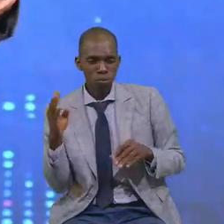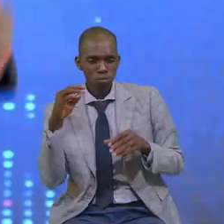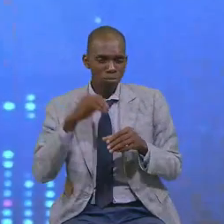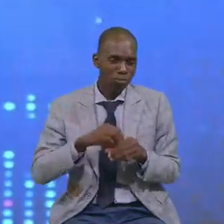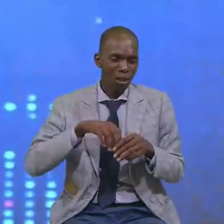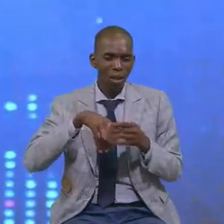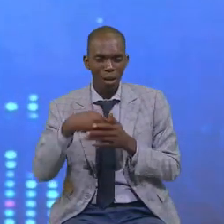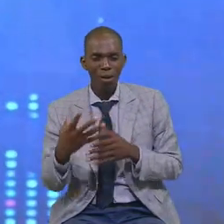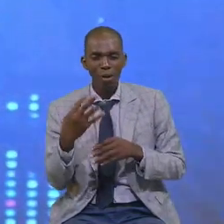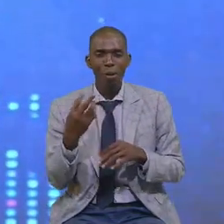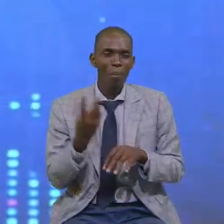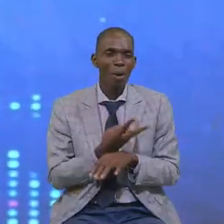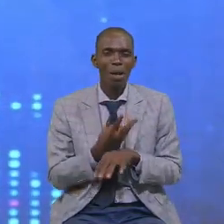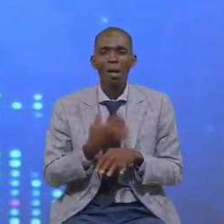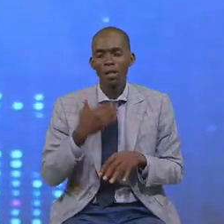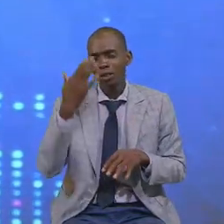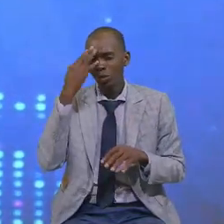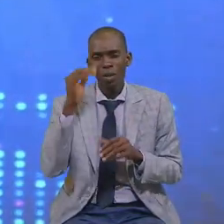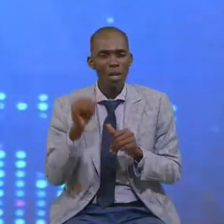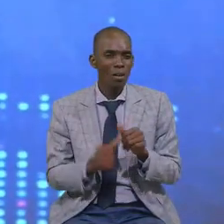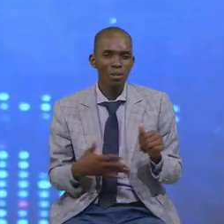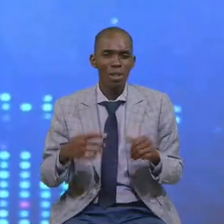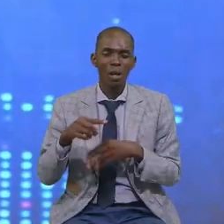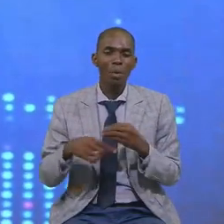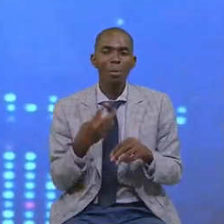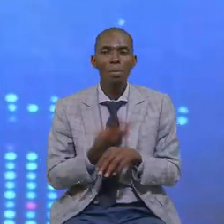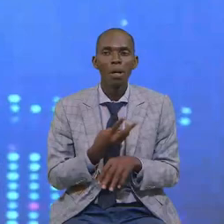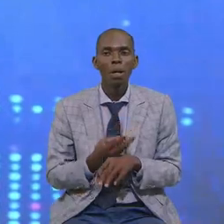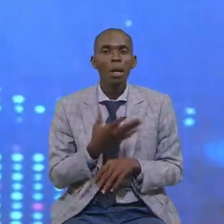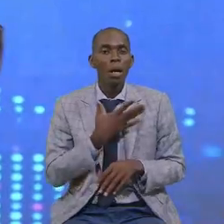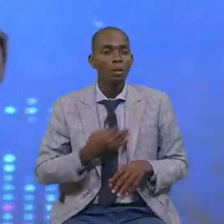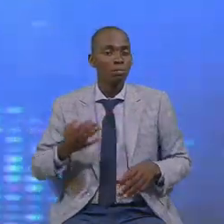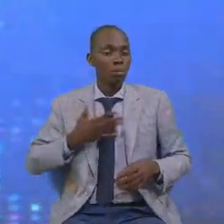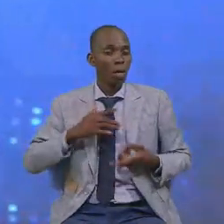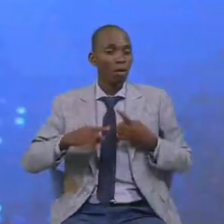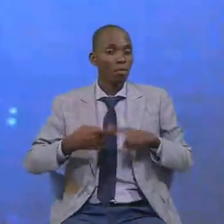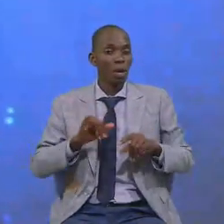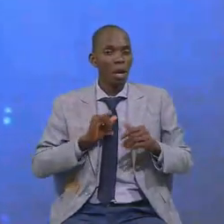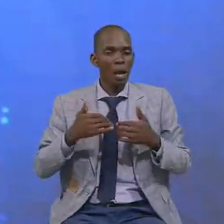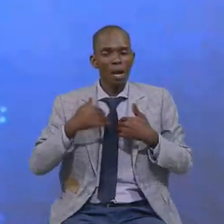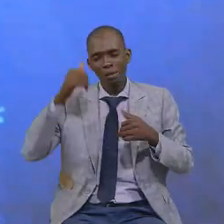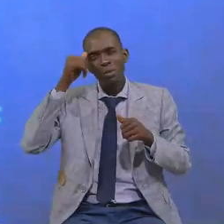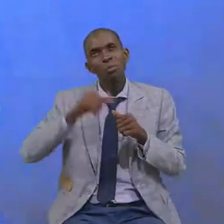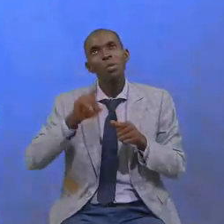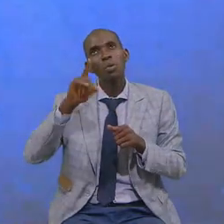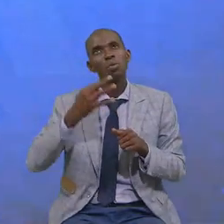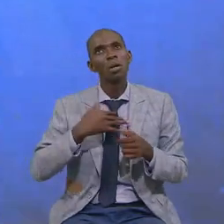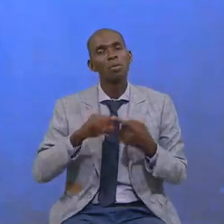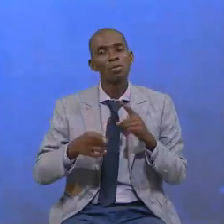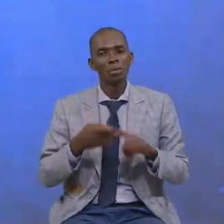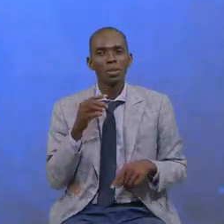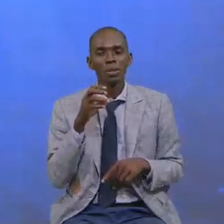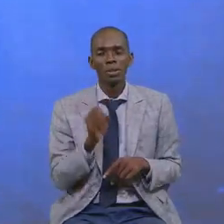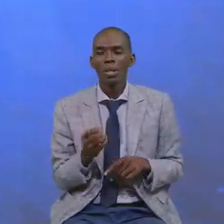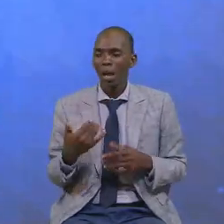in every detail. And you know, the friends I had, I remember one of my friends, he had tried and